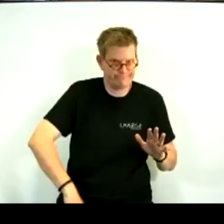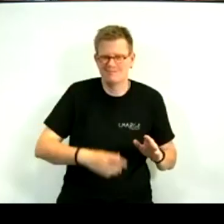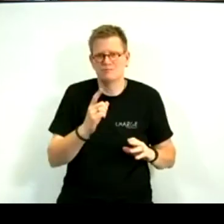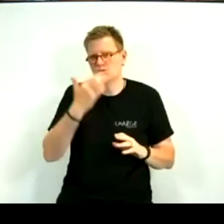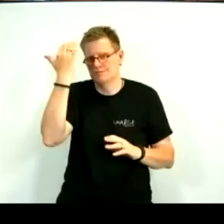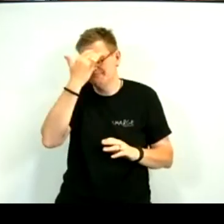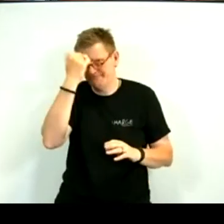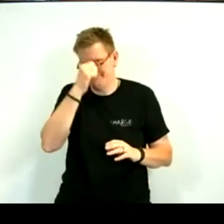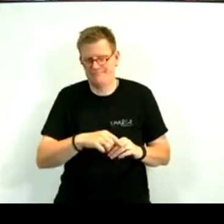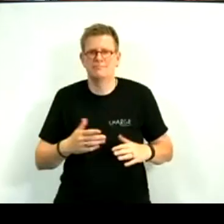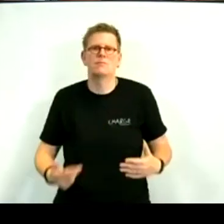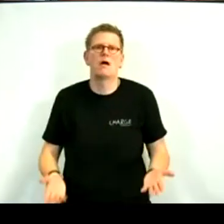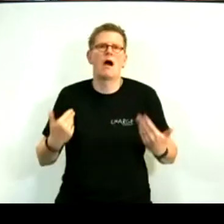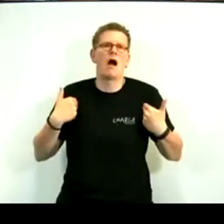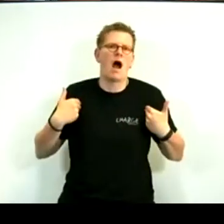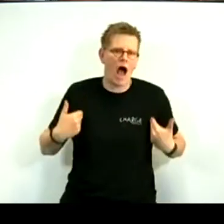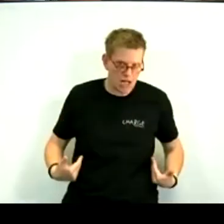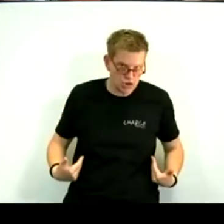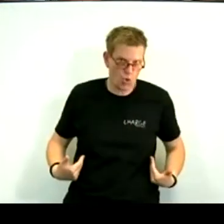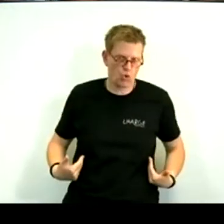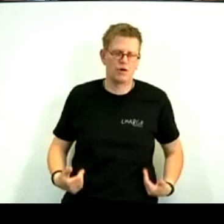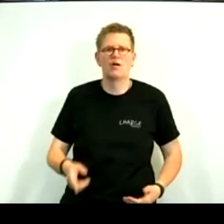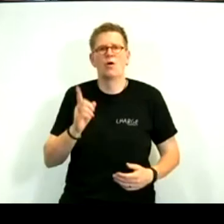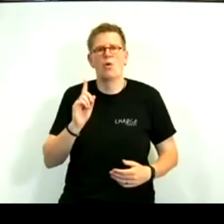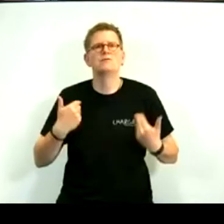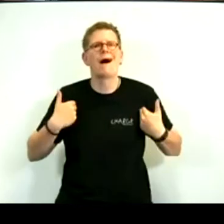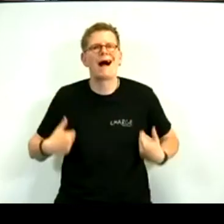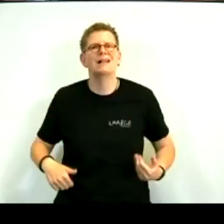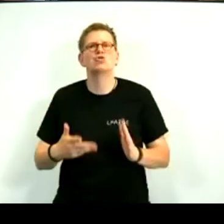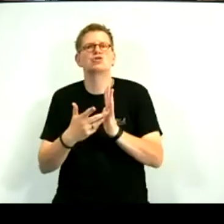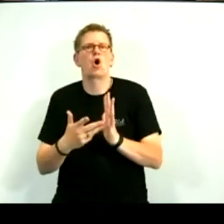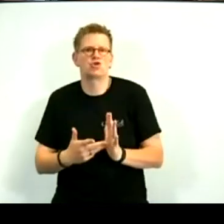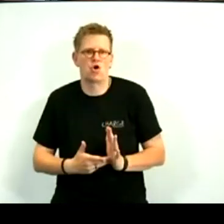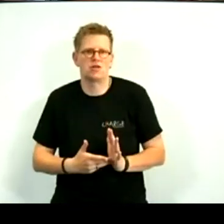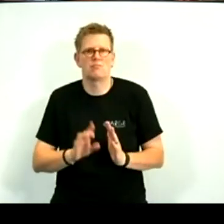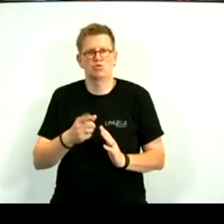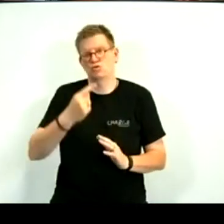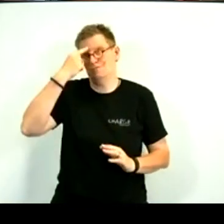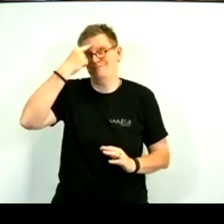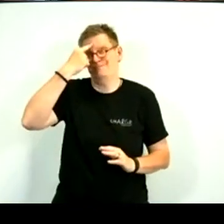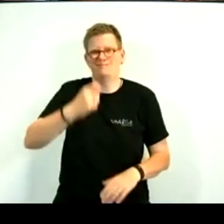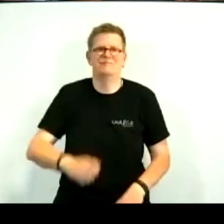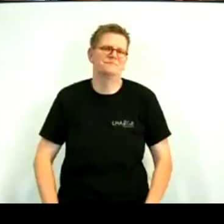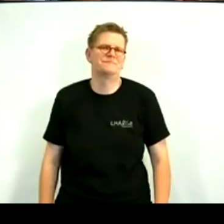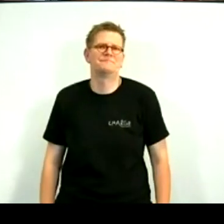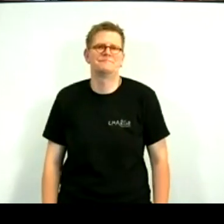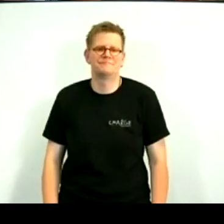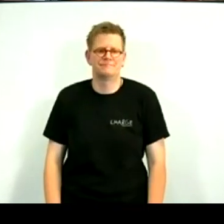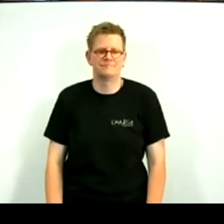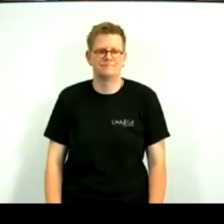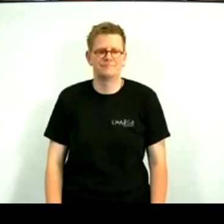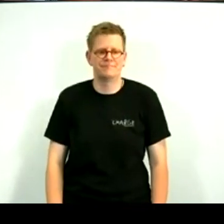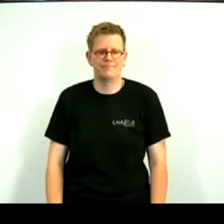about postural control. So in the next picture, you see the eye muscles, and there